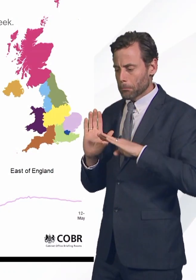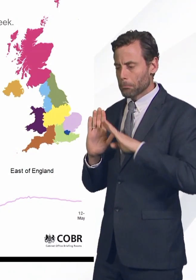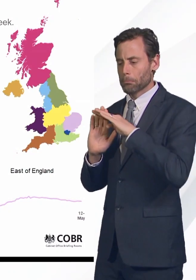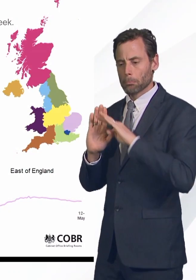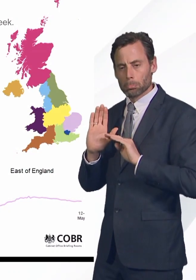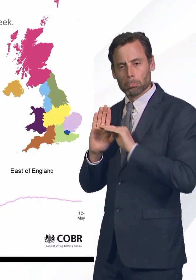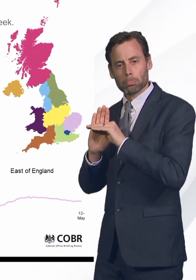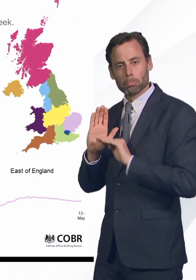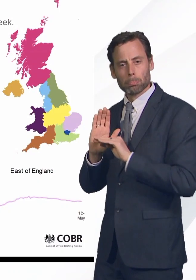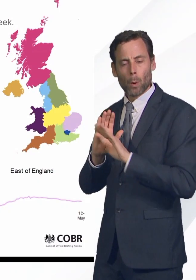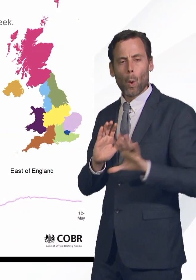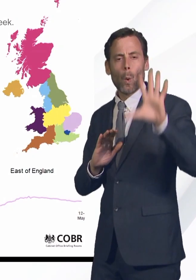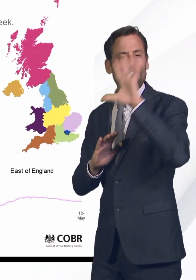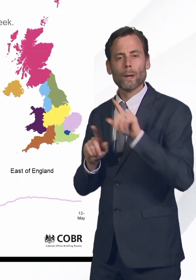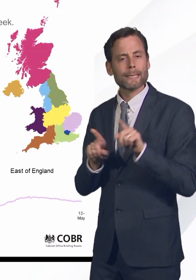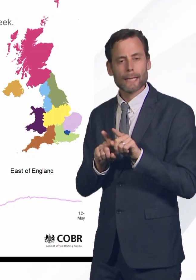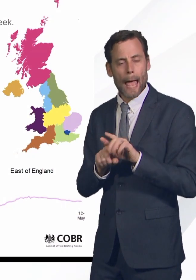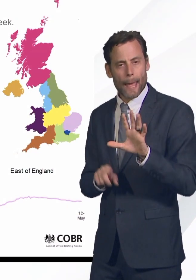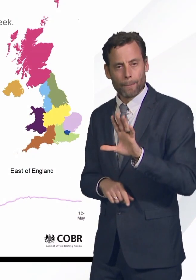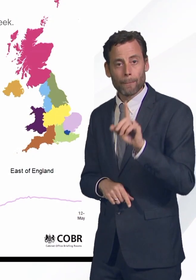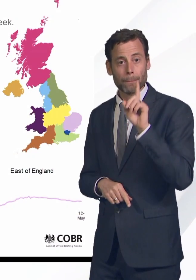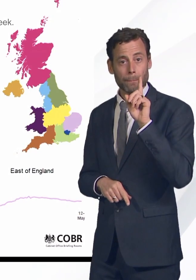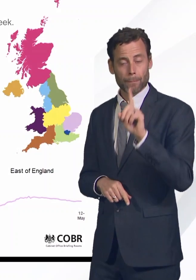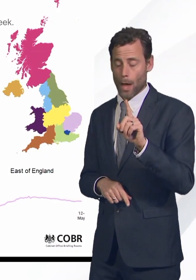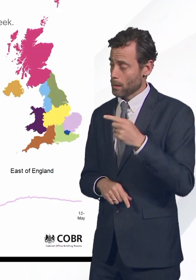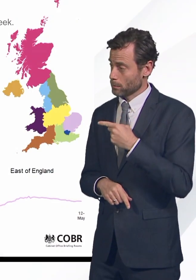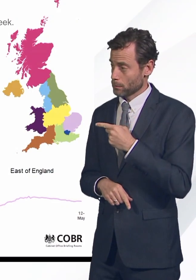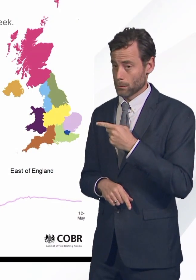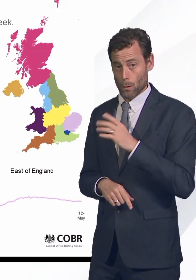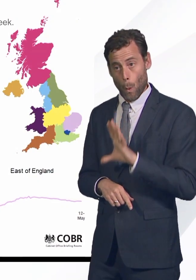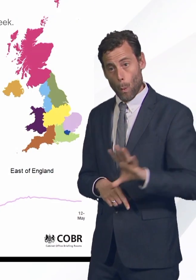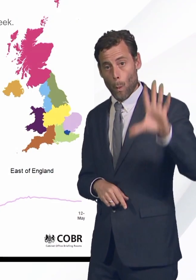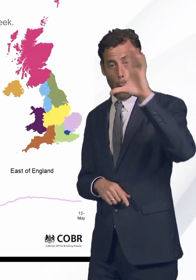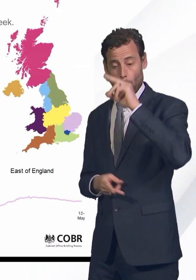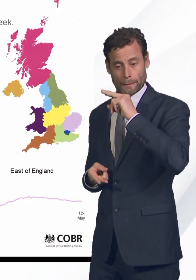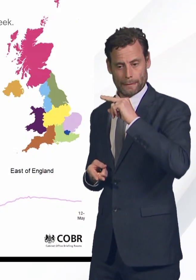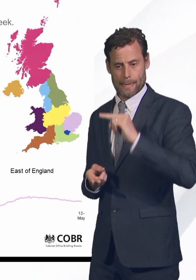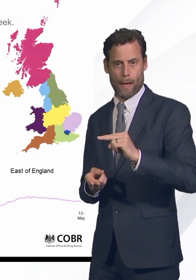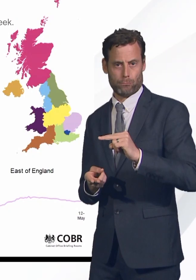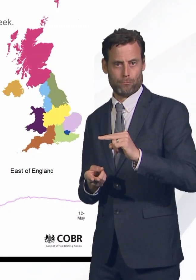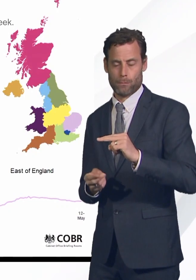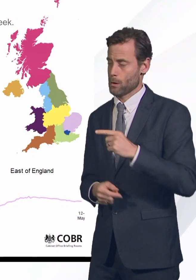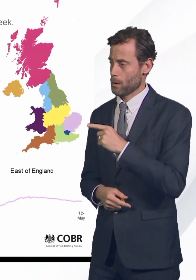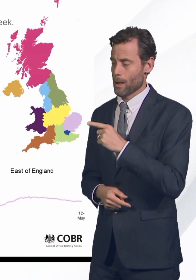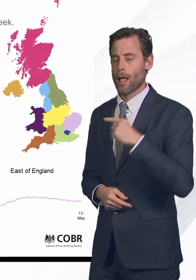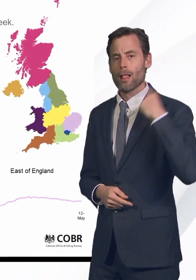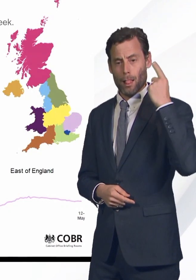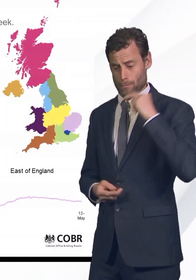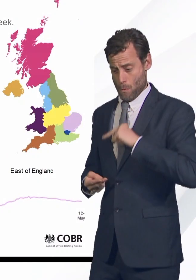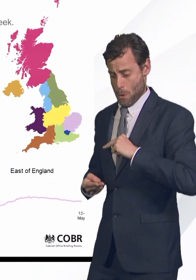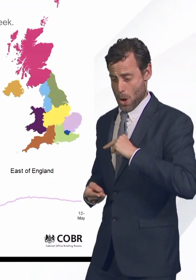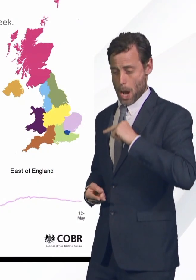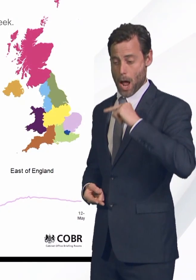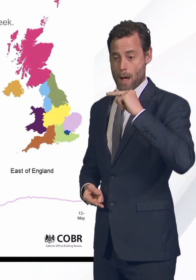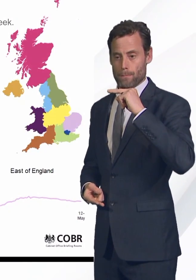now a plateau and a general trend downwards. London clearly had a significant peak, and in other areas the shape